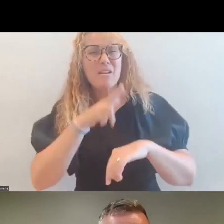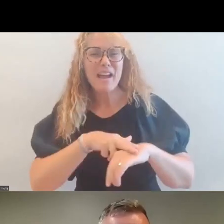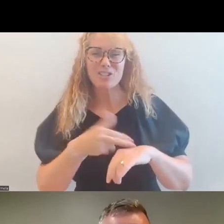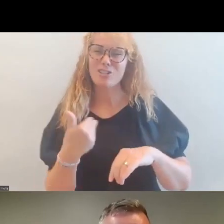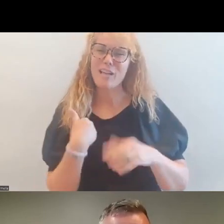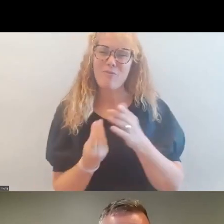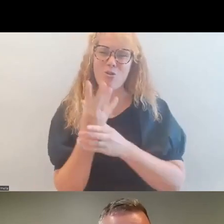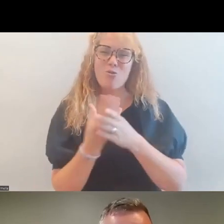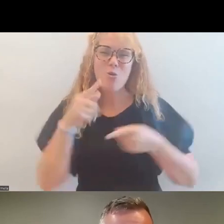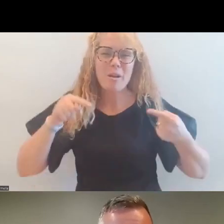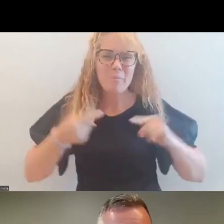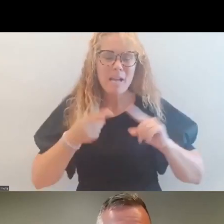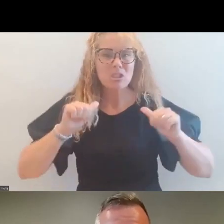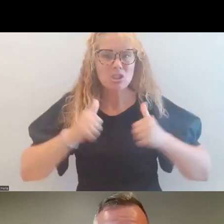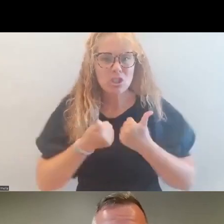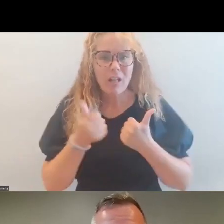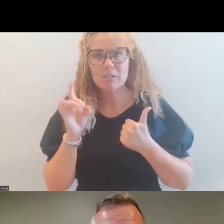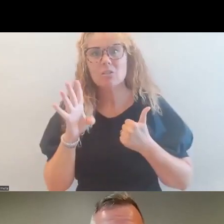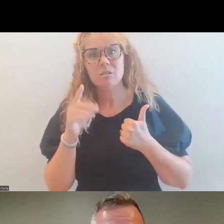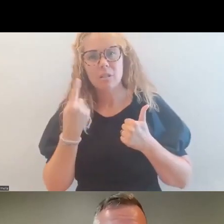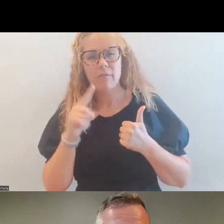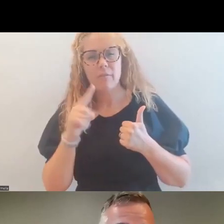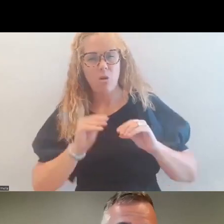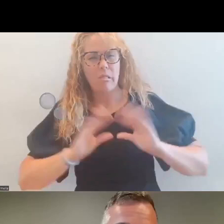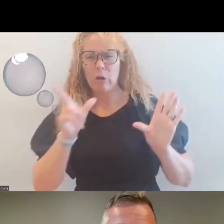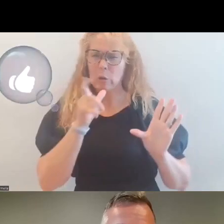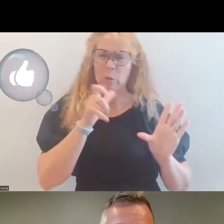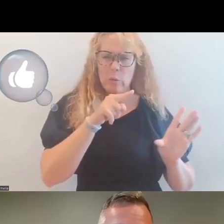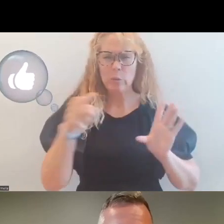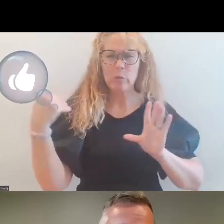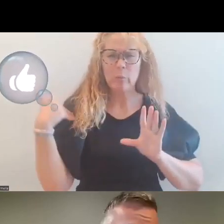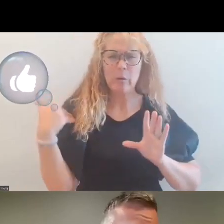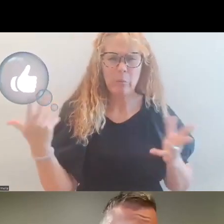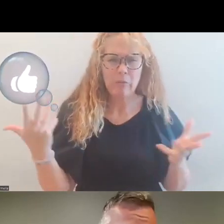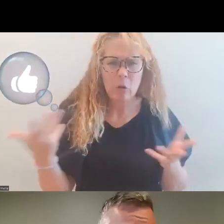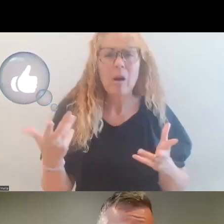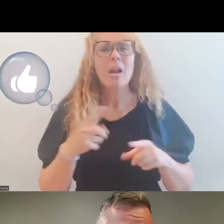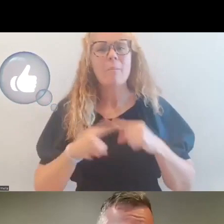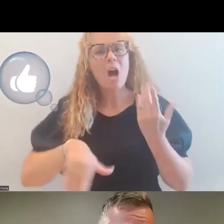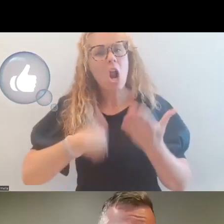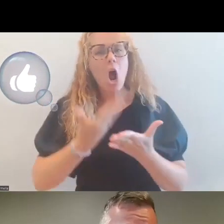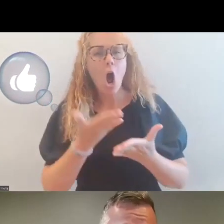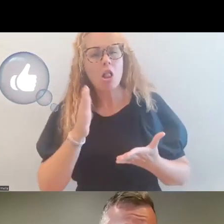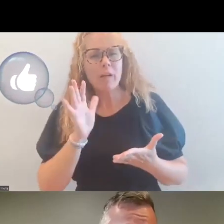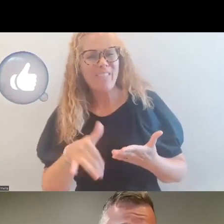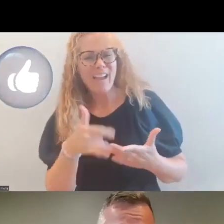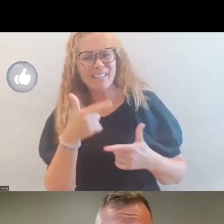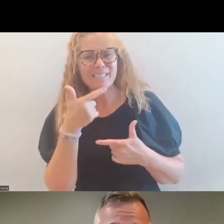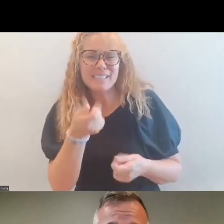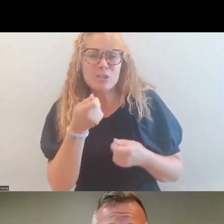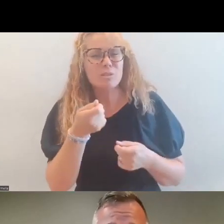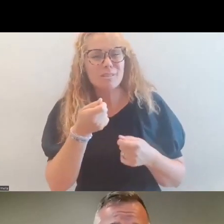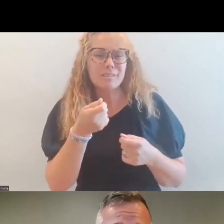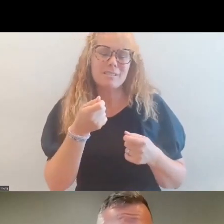pains and challenges in terms of role clarity and who's doing what. But I think that all of that is in the interest of the greater